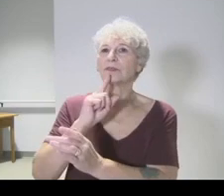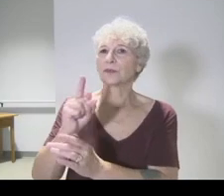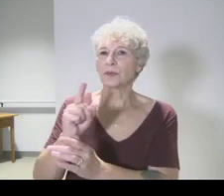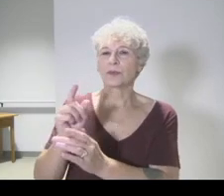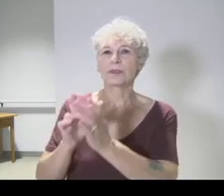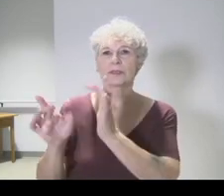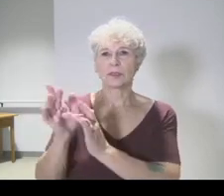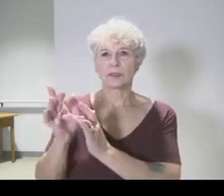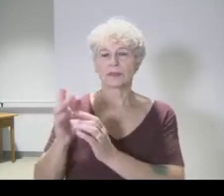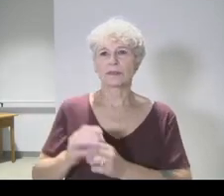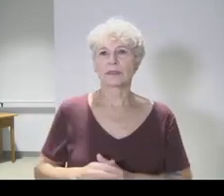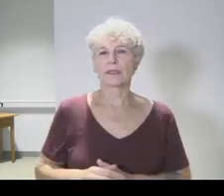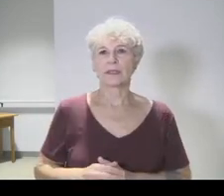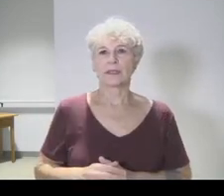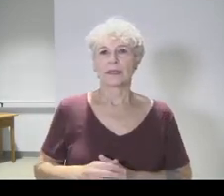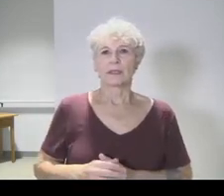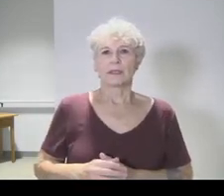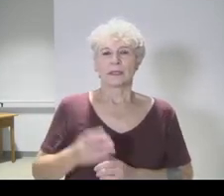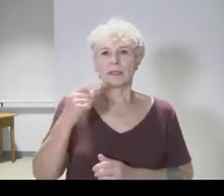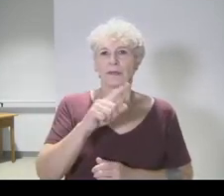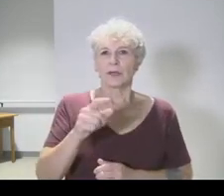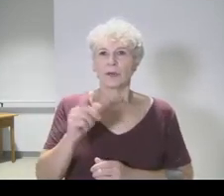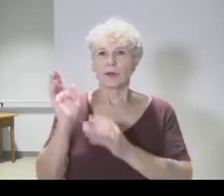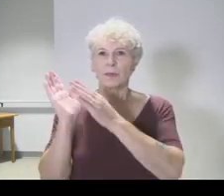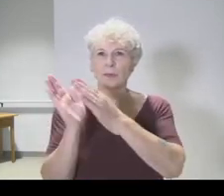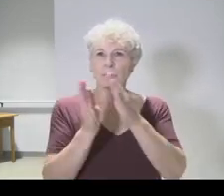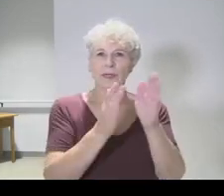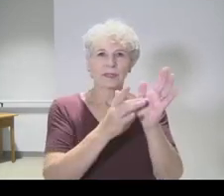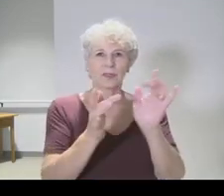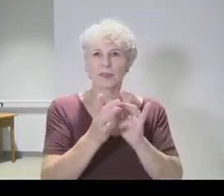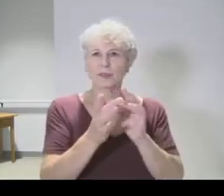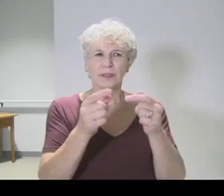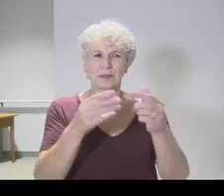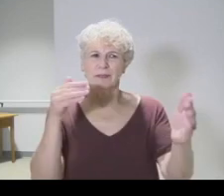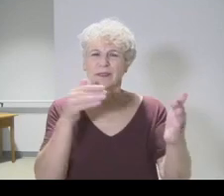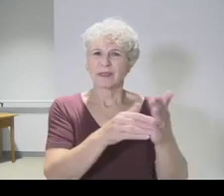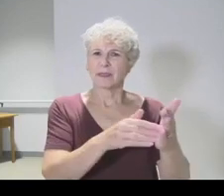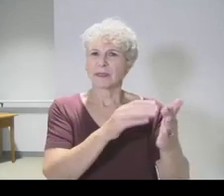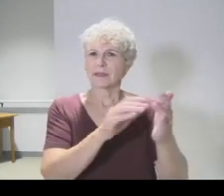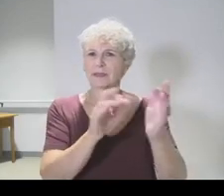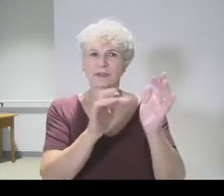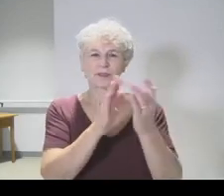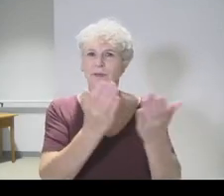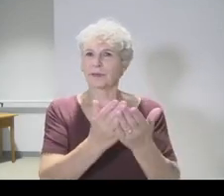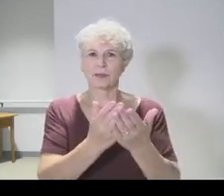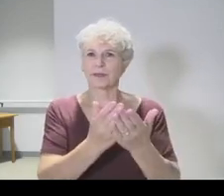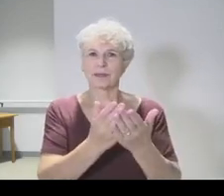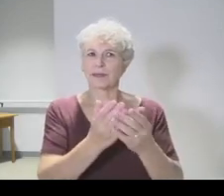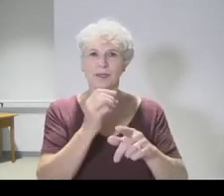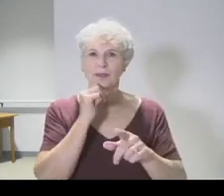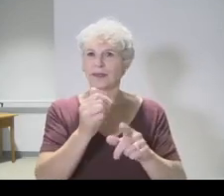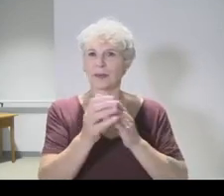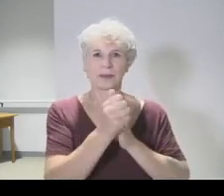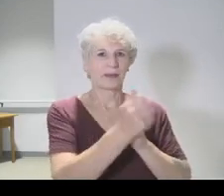Jesus. If you're pointed to a Jesus that's contrary to how Scripture tells us Jesus is, then you're not being